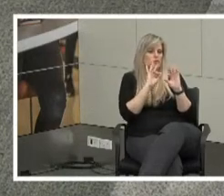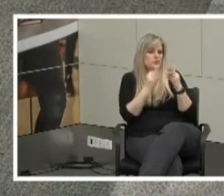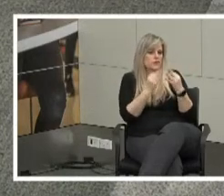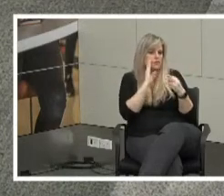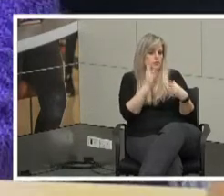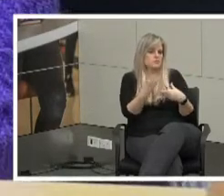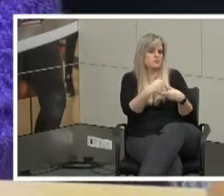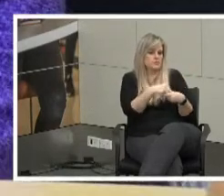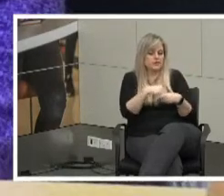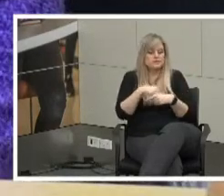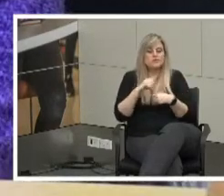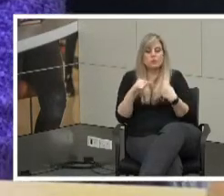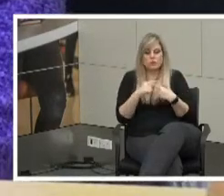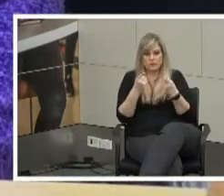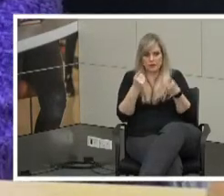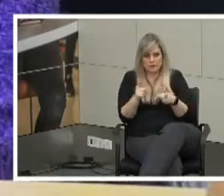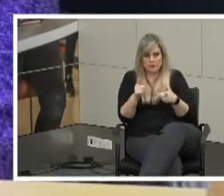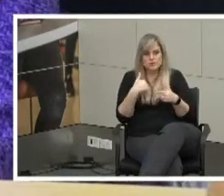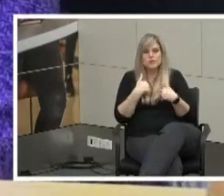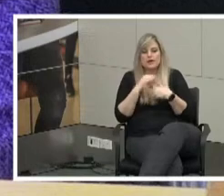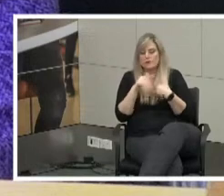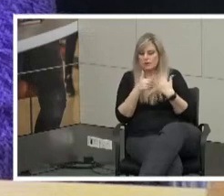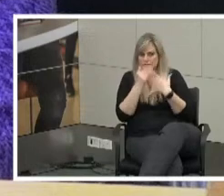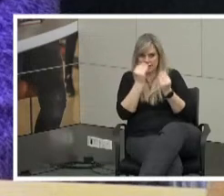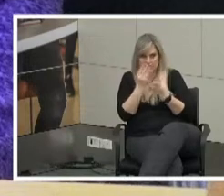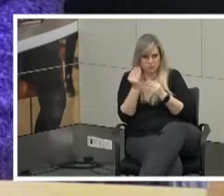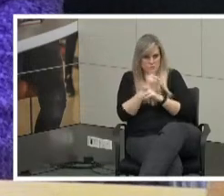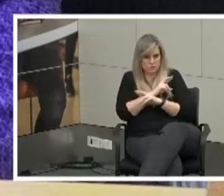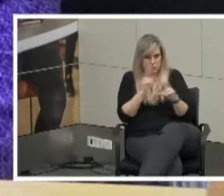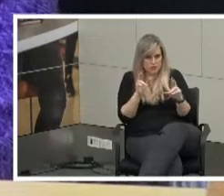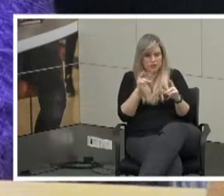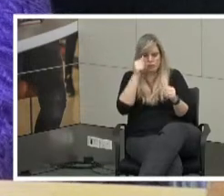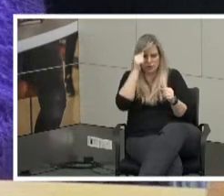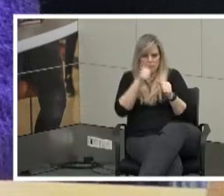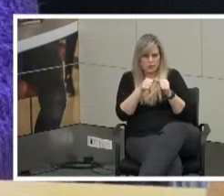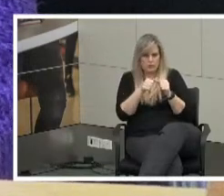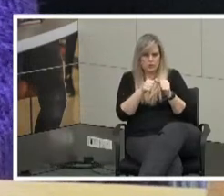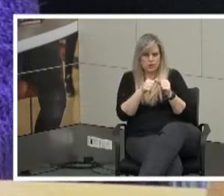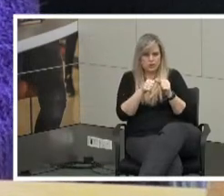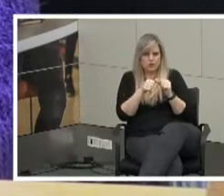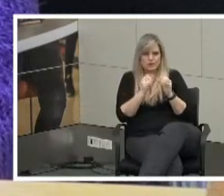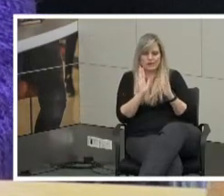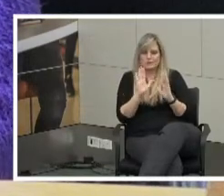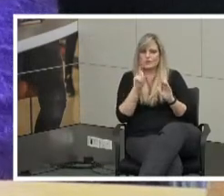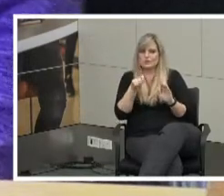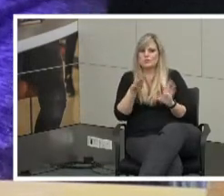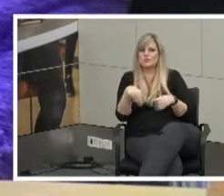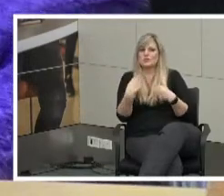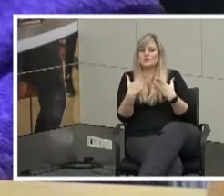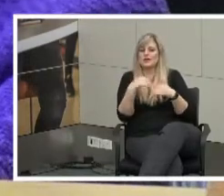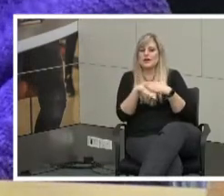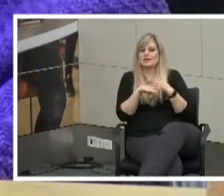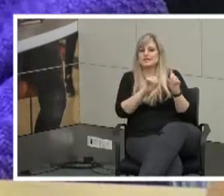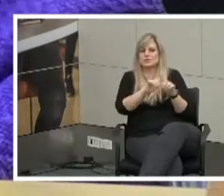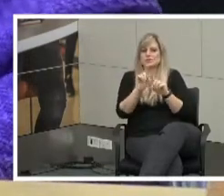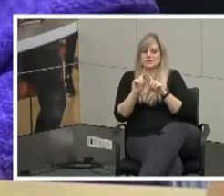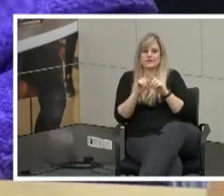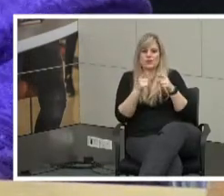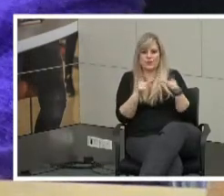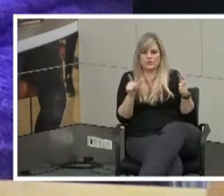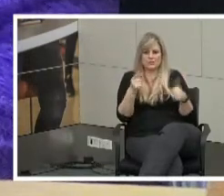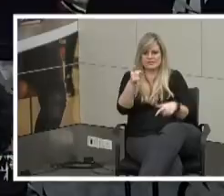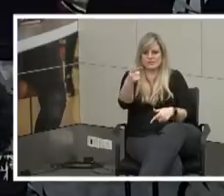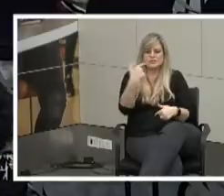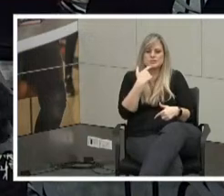when we do when we do get there and have that information let just remember to do it in the different languages yes thank you thank you